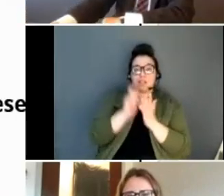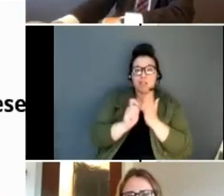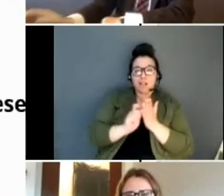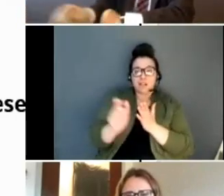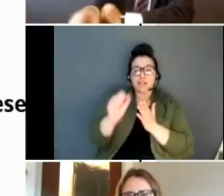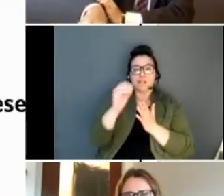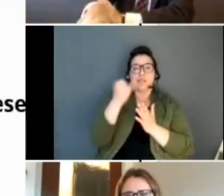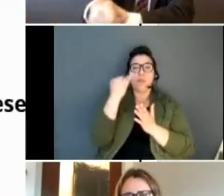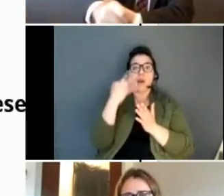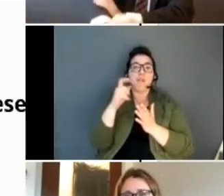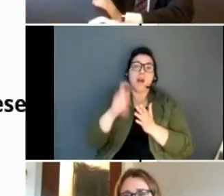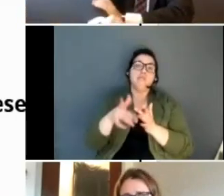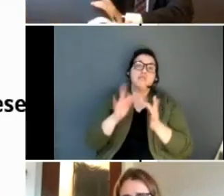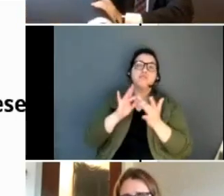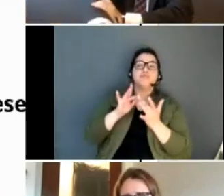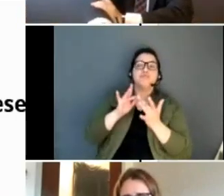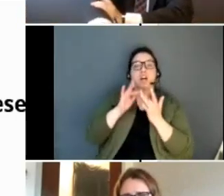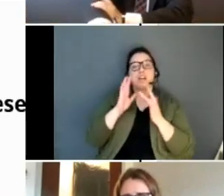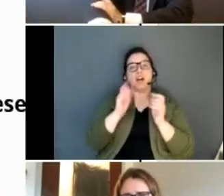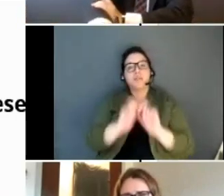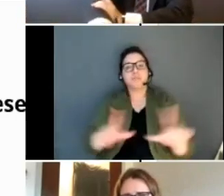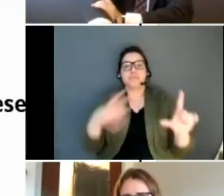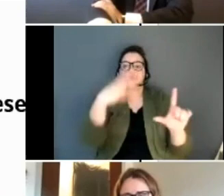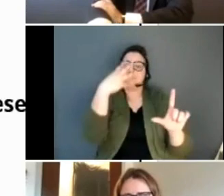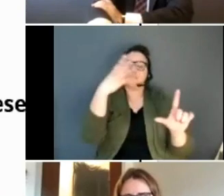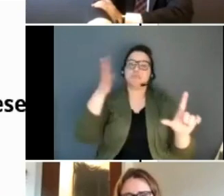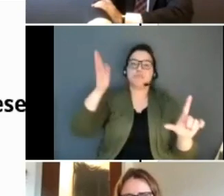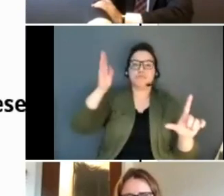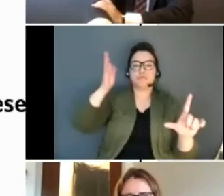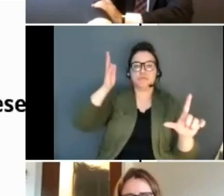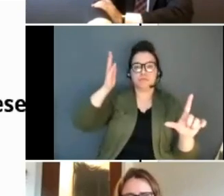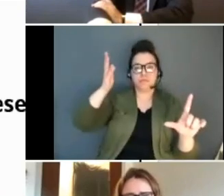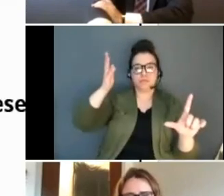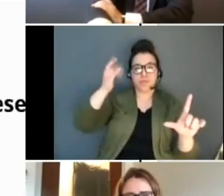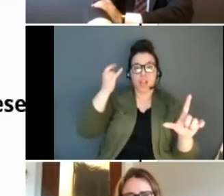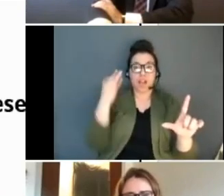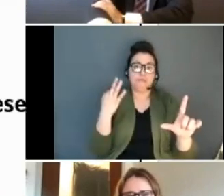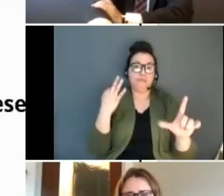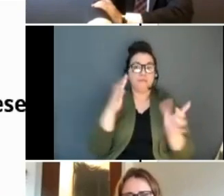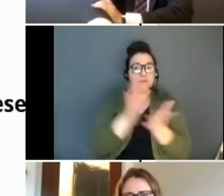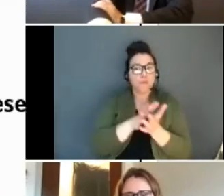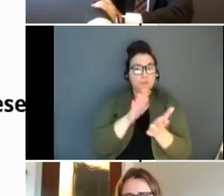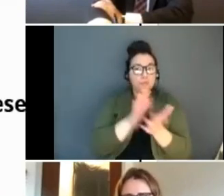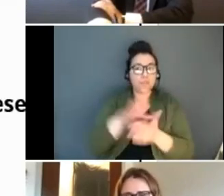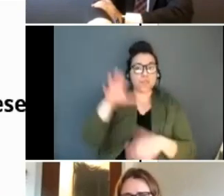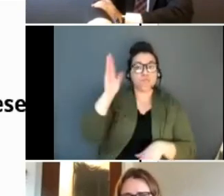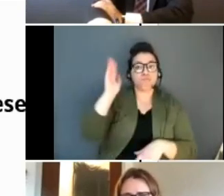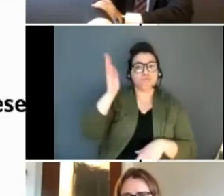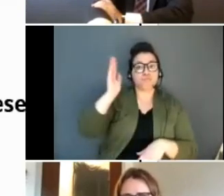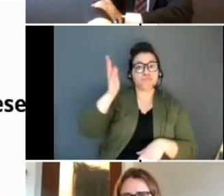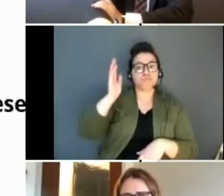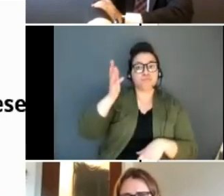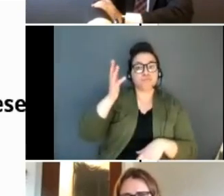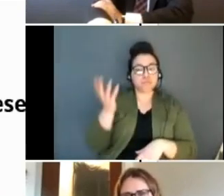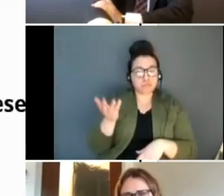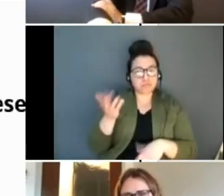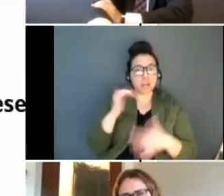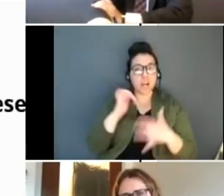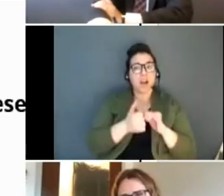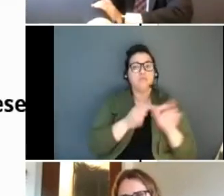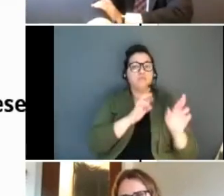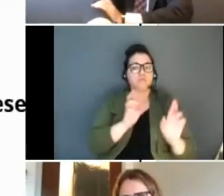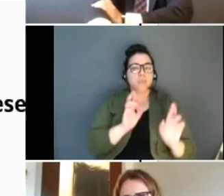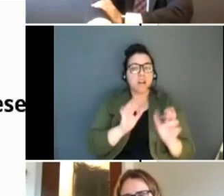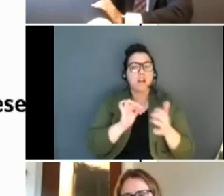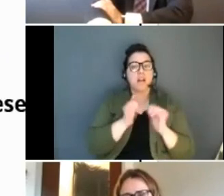online, projects, presentations within school, how to prepare, how to speak, how to